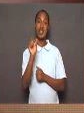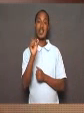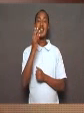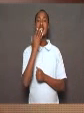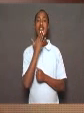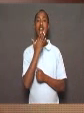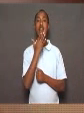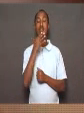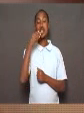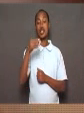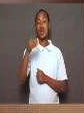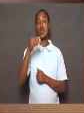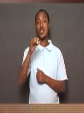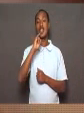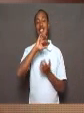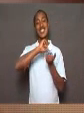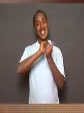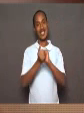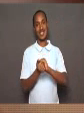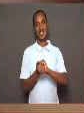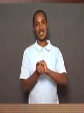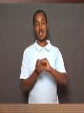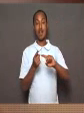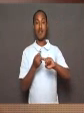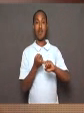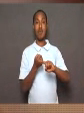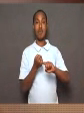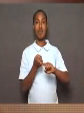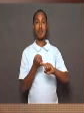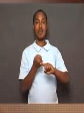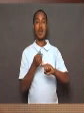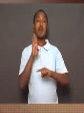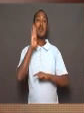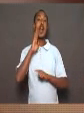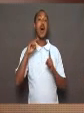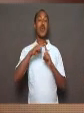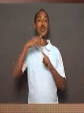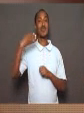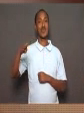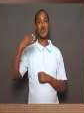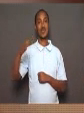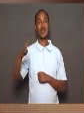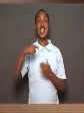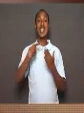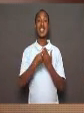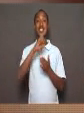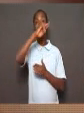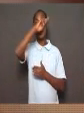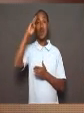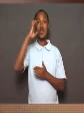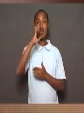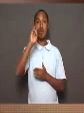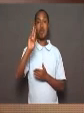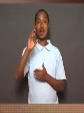the solution changes from brown to blue. This is because copper